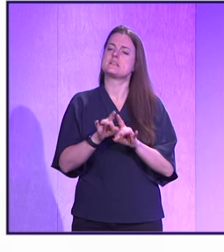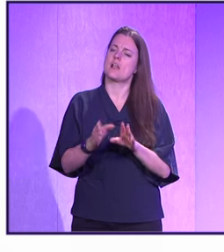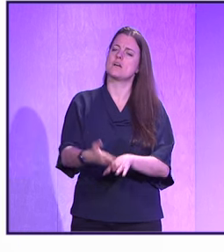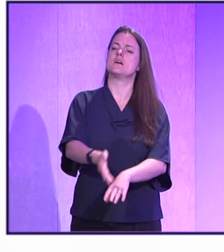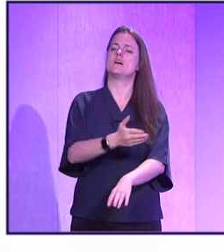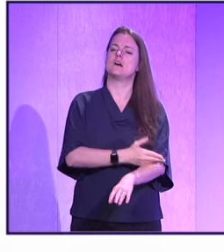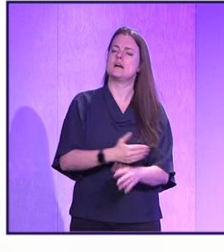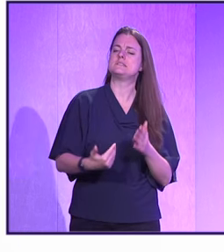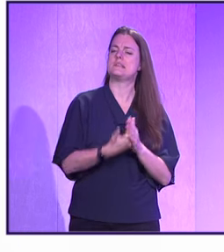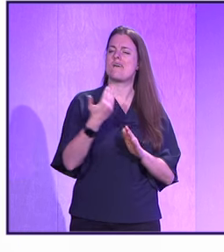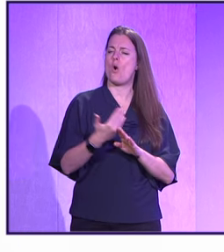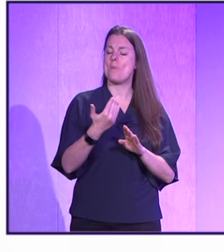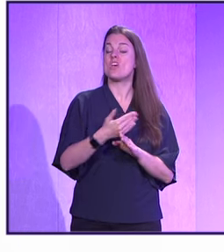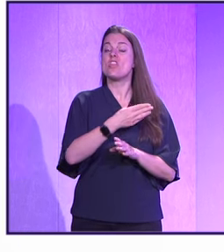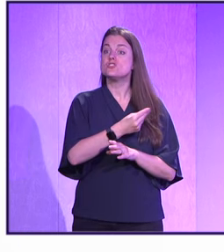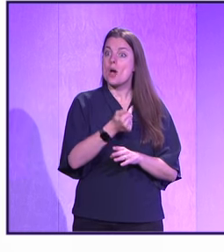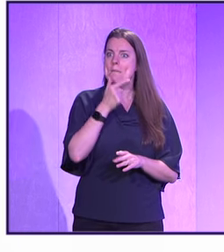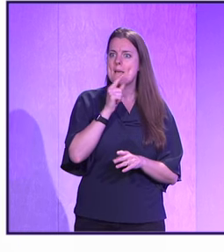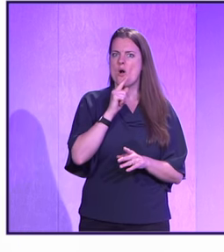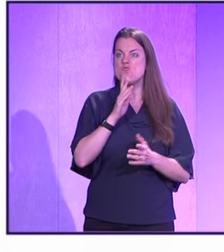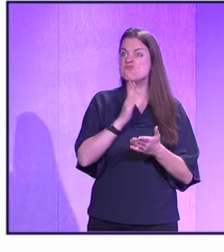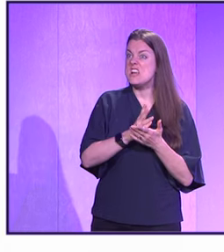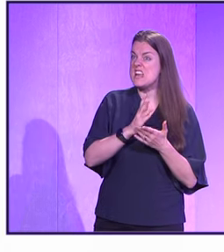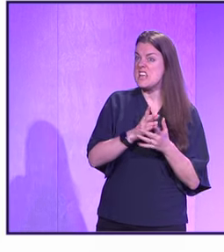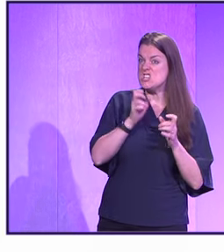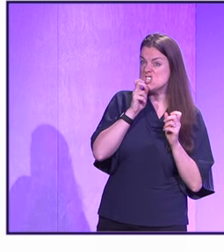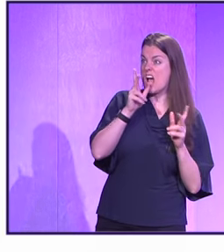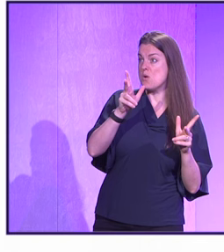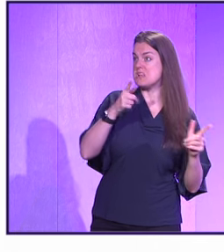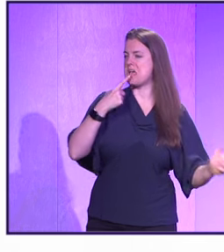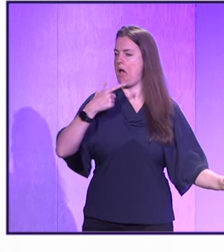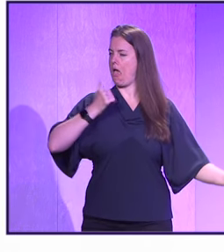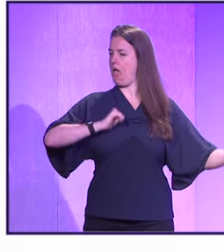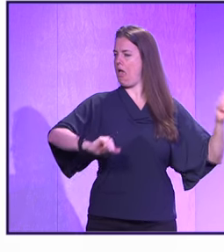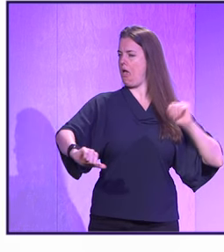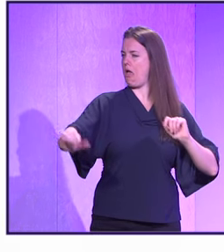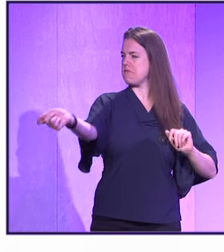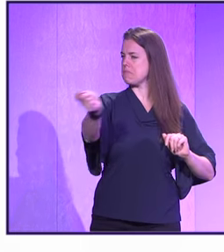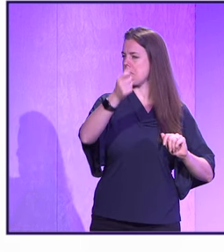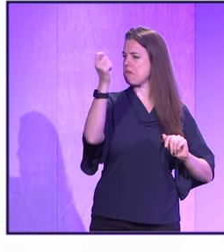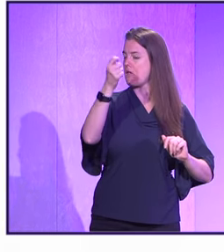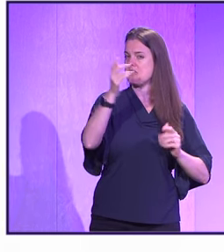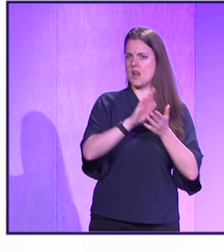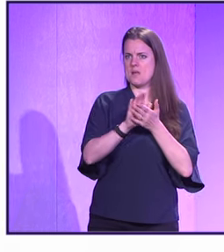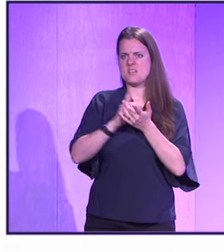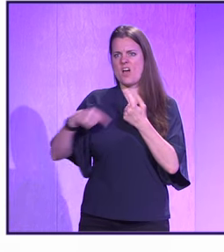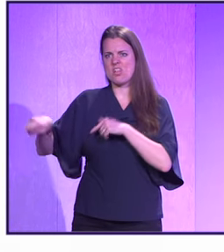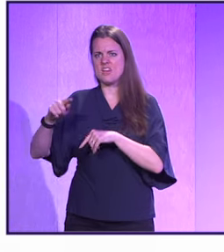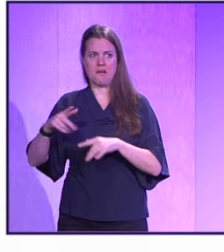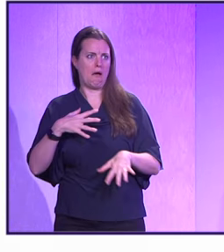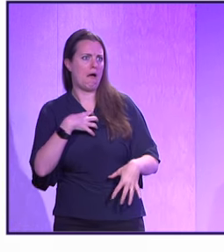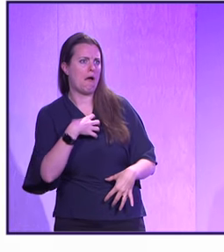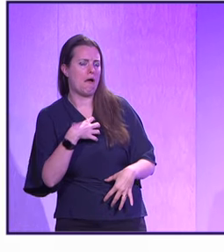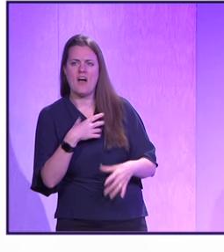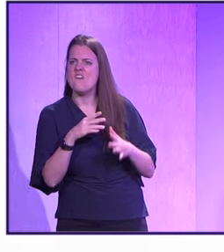saying. Just like those early days of DevOps, there are some folks who are shouting very loudly about their